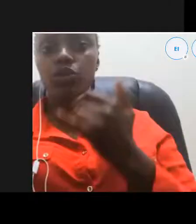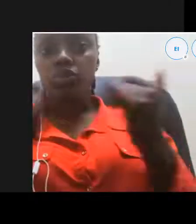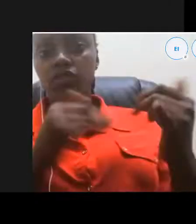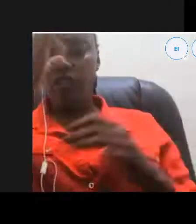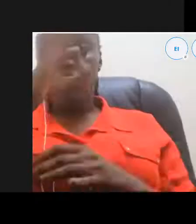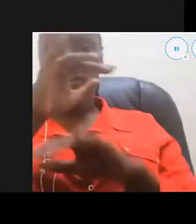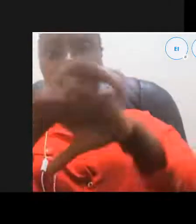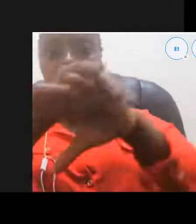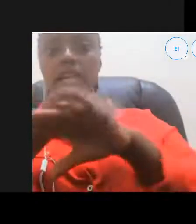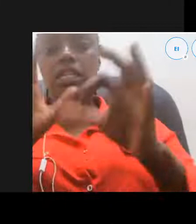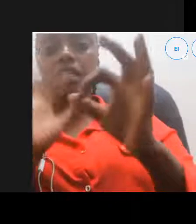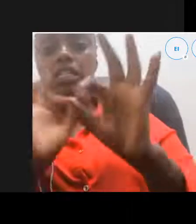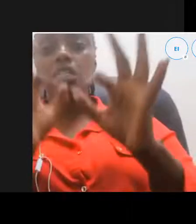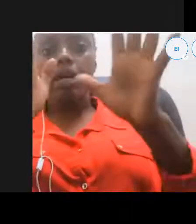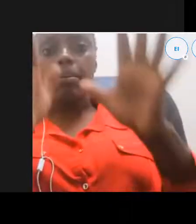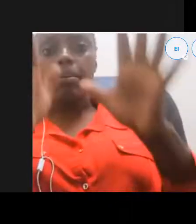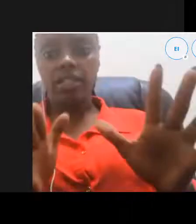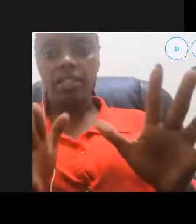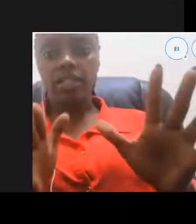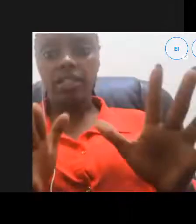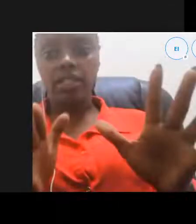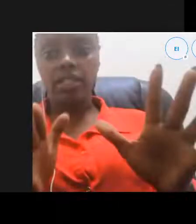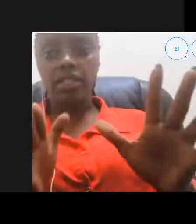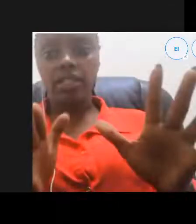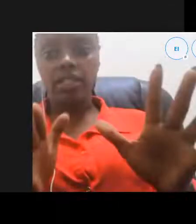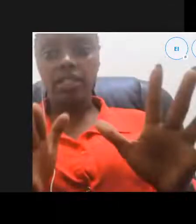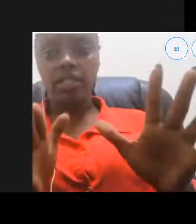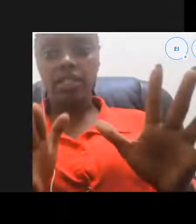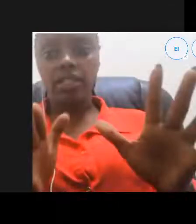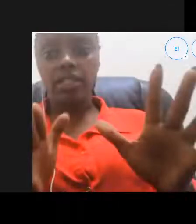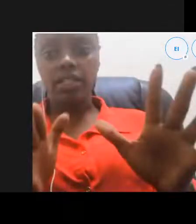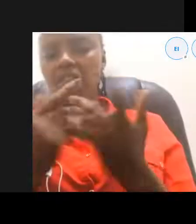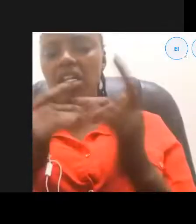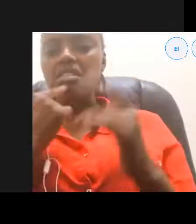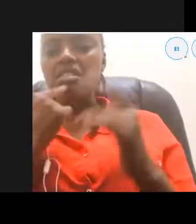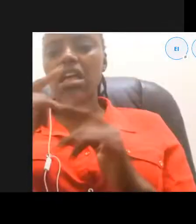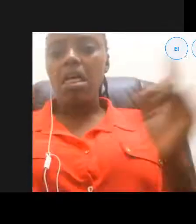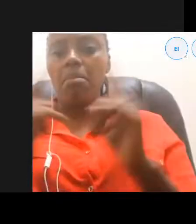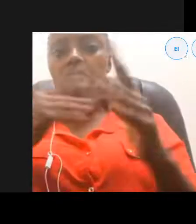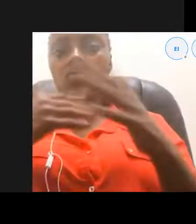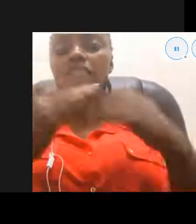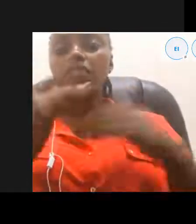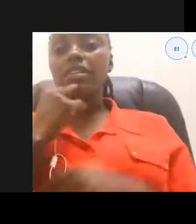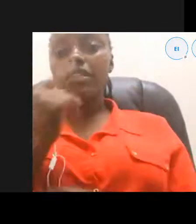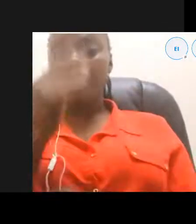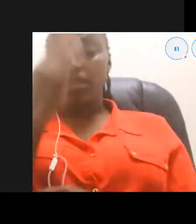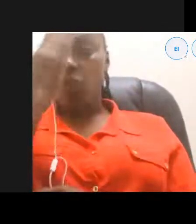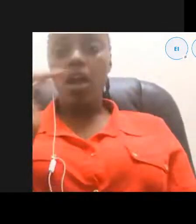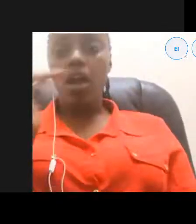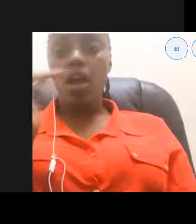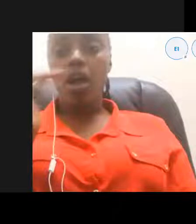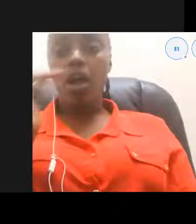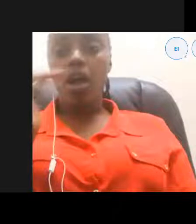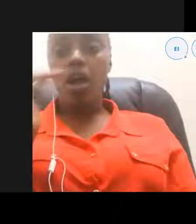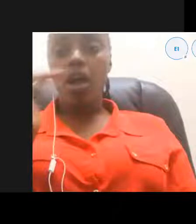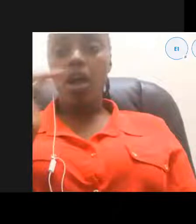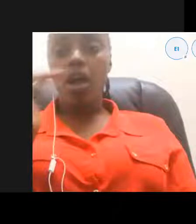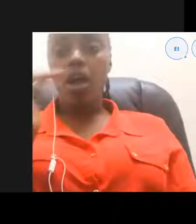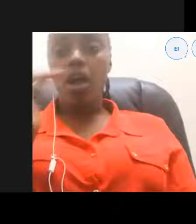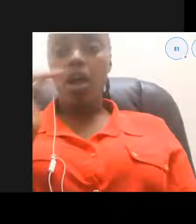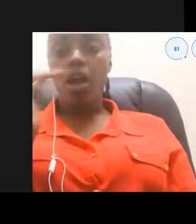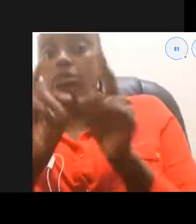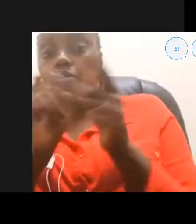interpreter to just give us a brief of what he said, because we are taking